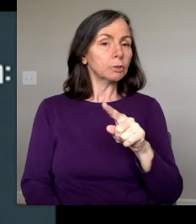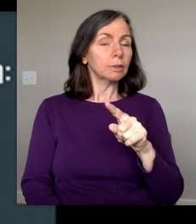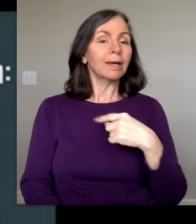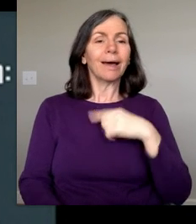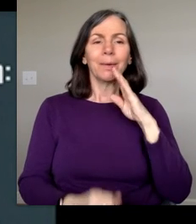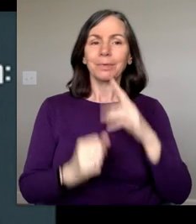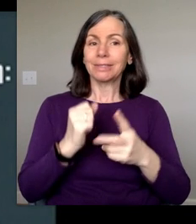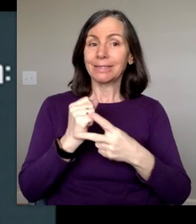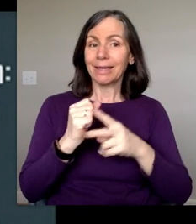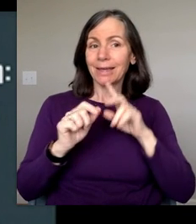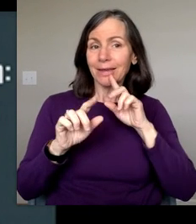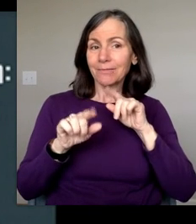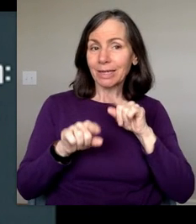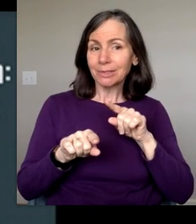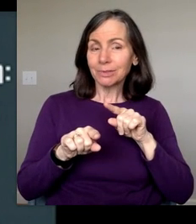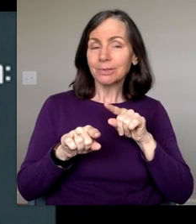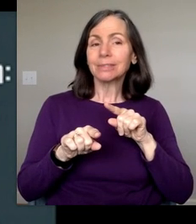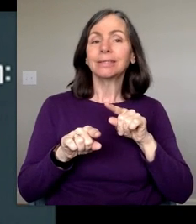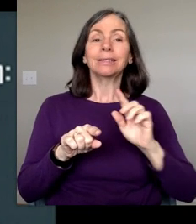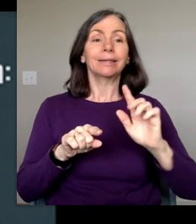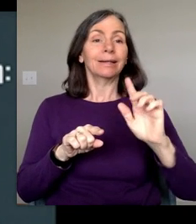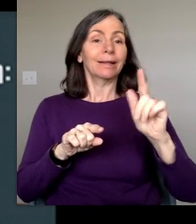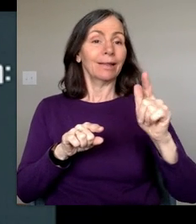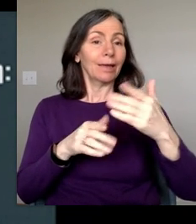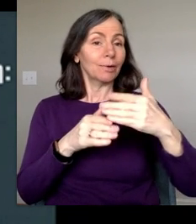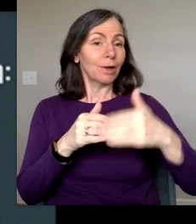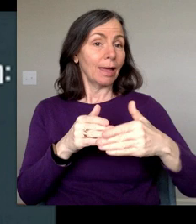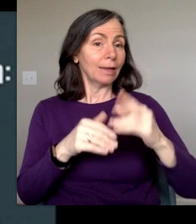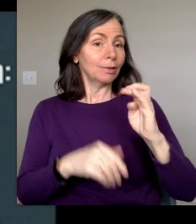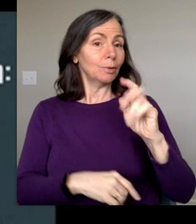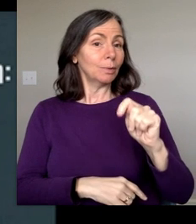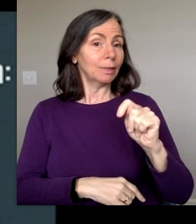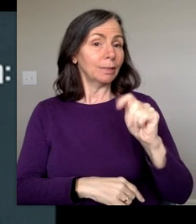compare them at the end of the unit to see how they've changed.